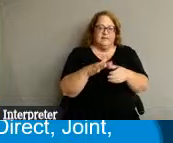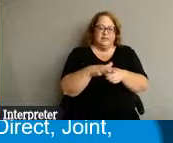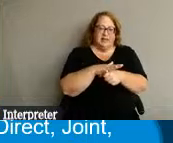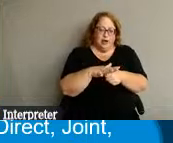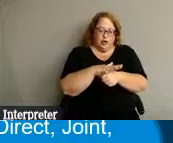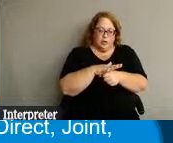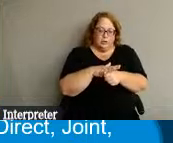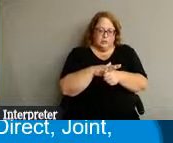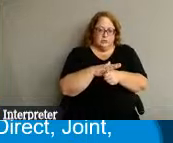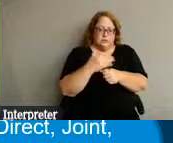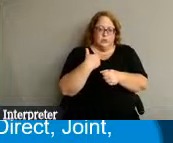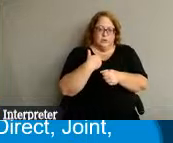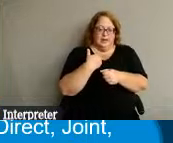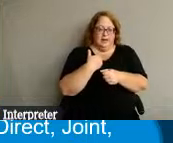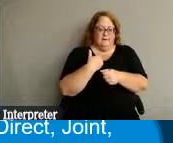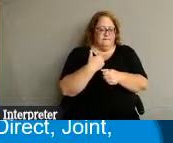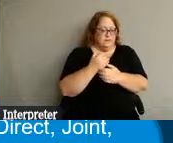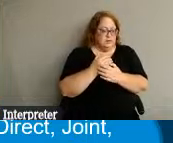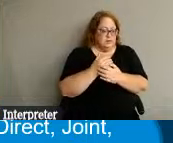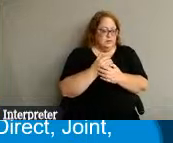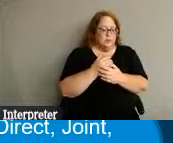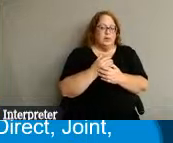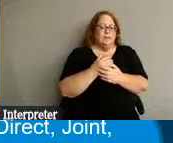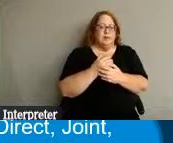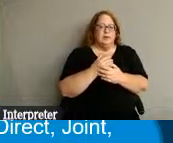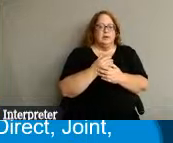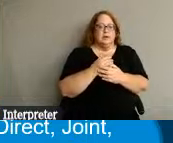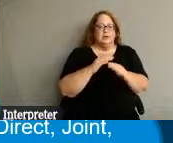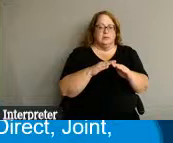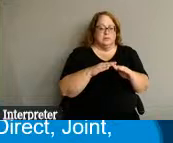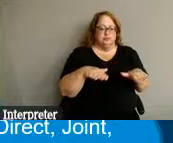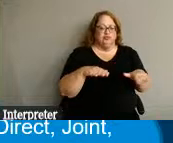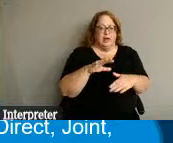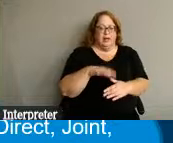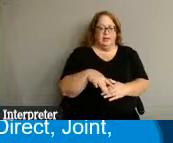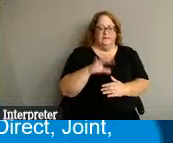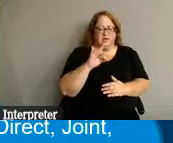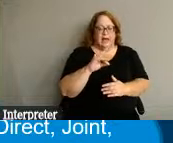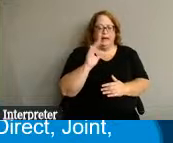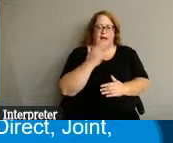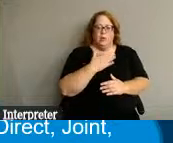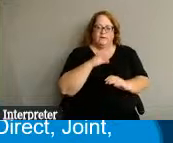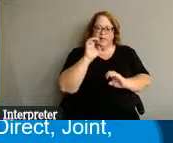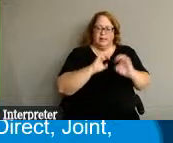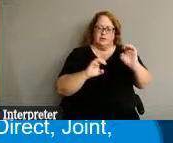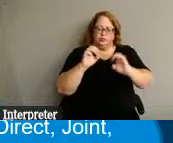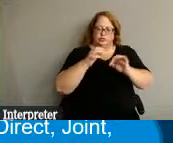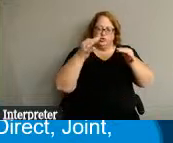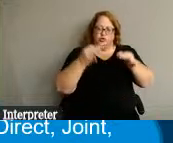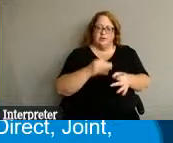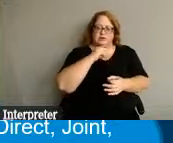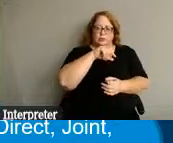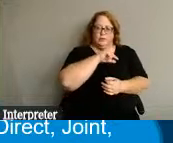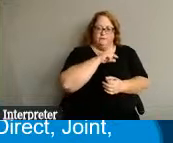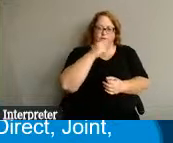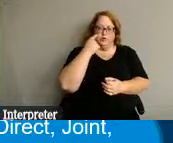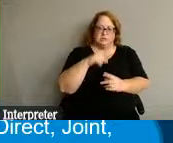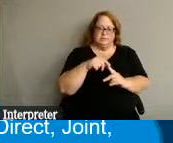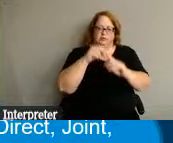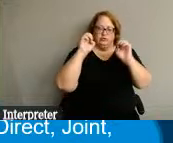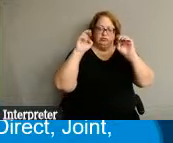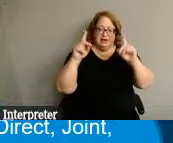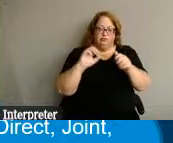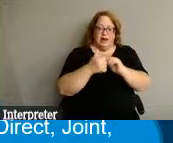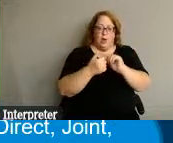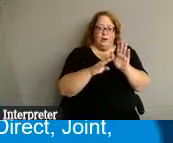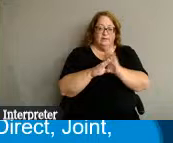that we do have direct, joint, or separate compliance would be child sign, our evaluation and determination of eligibility for special education, how